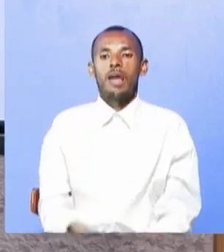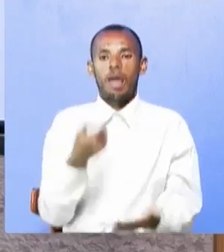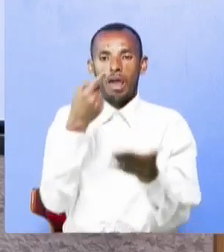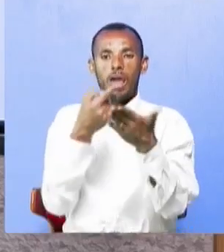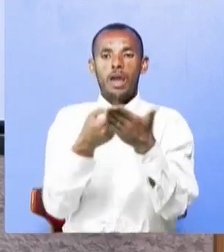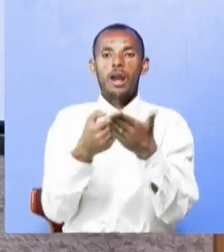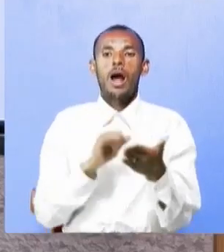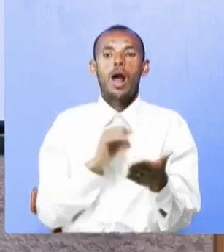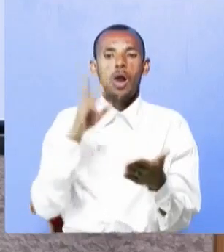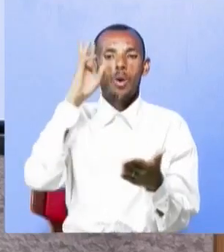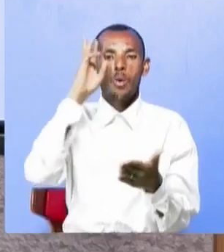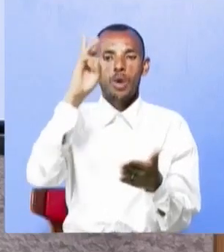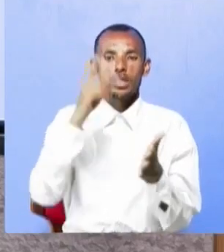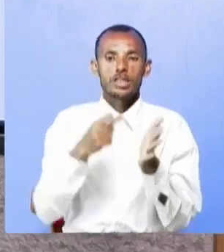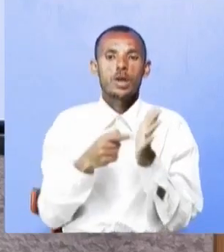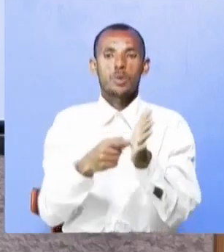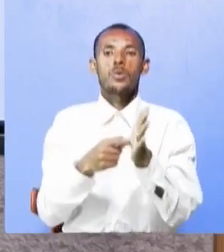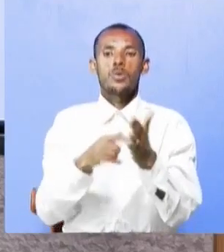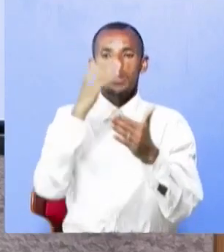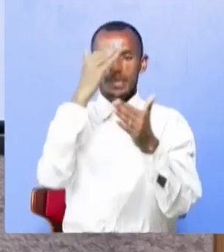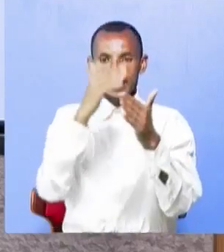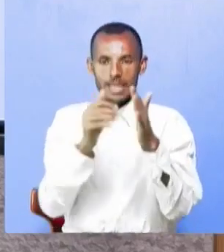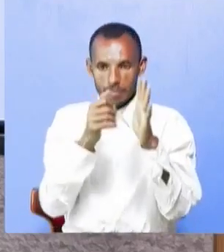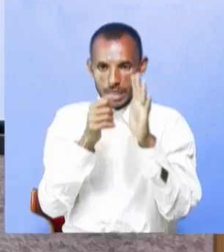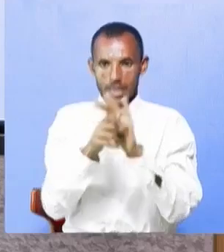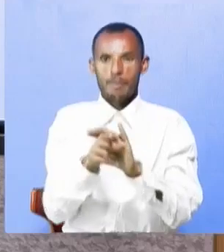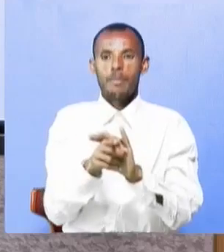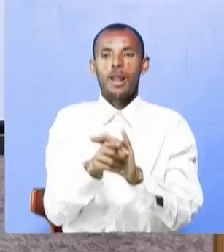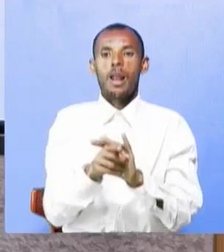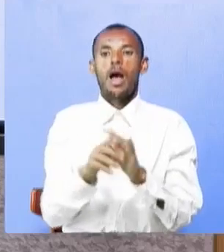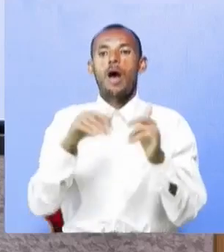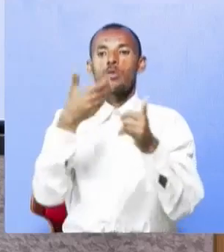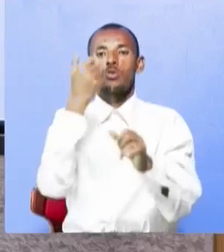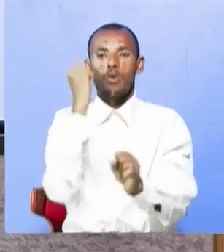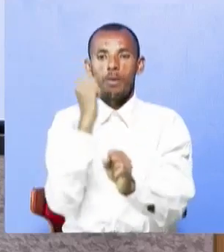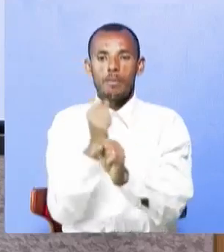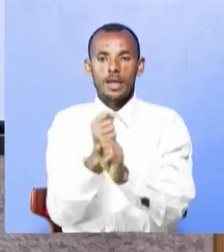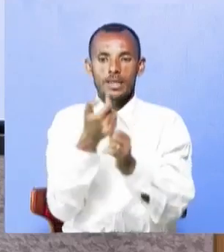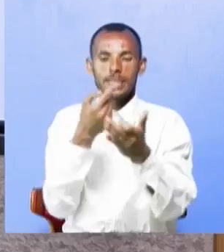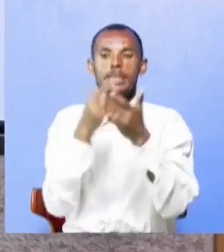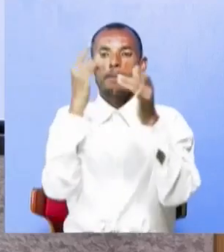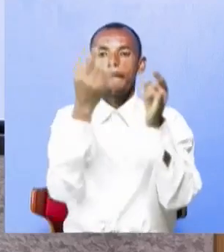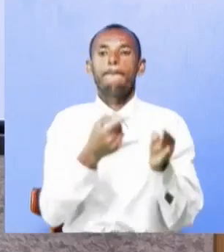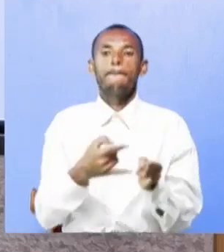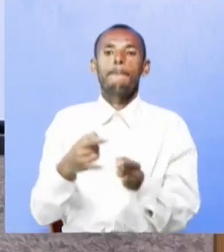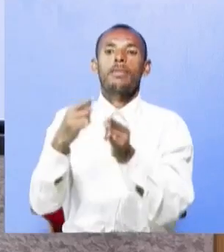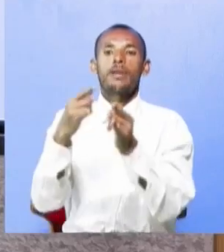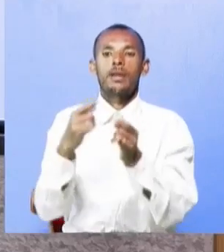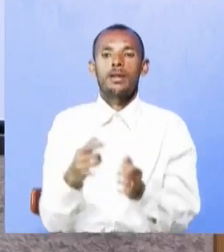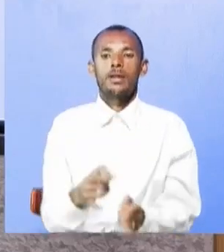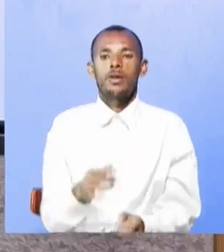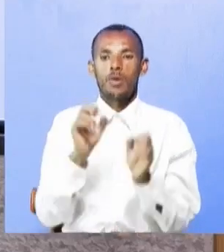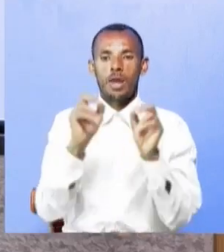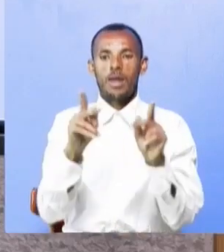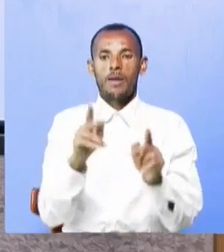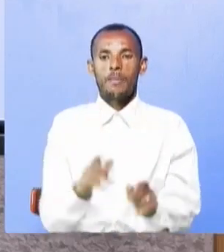here I will show you some examples on how we can apply this method, okay?